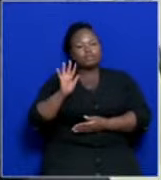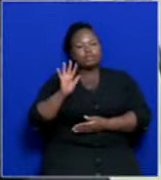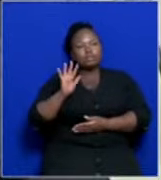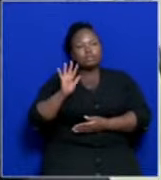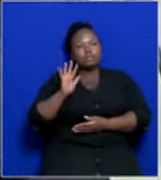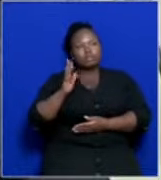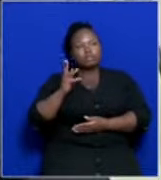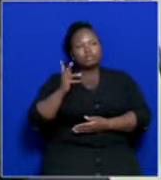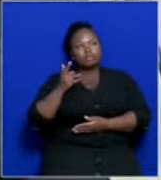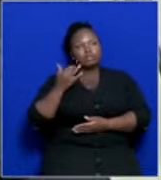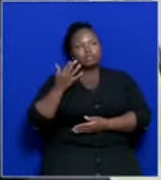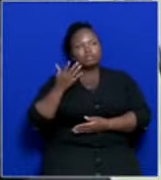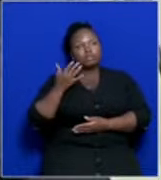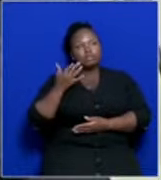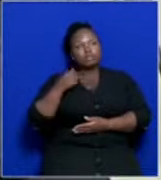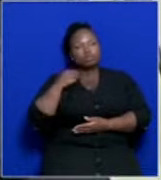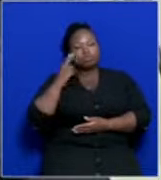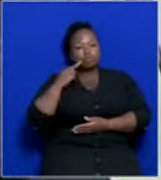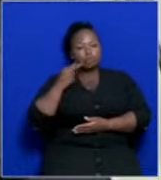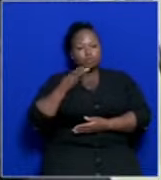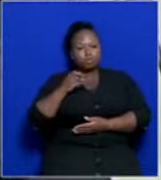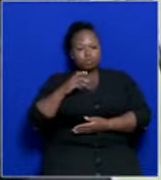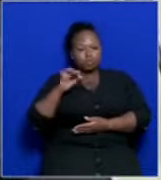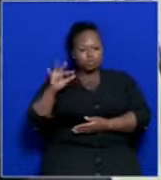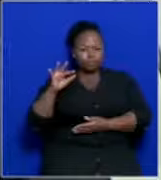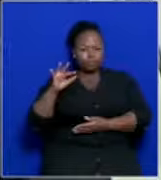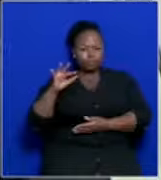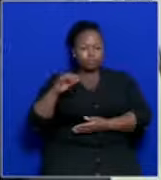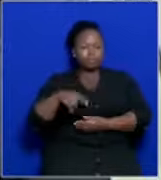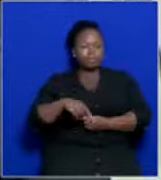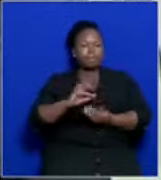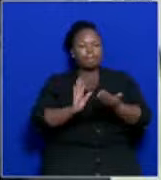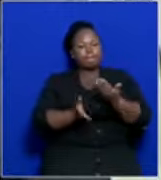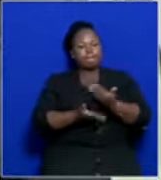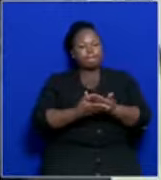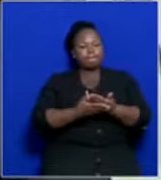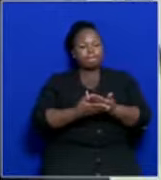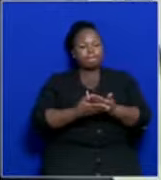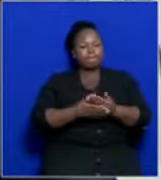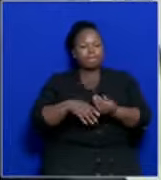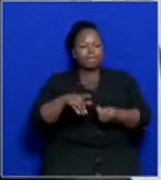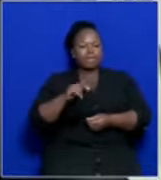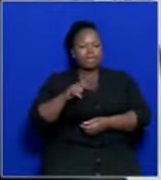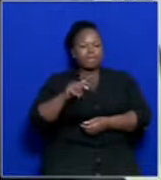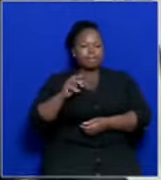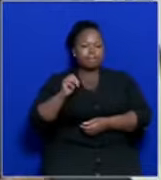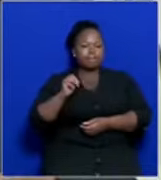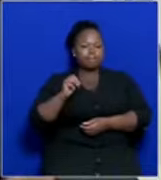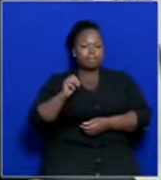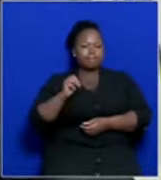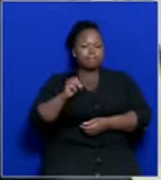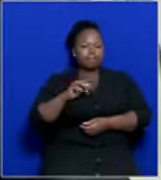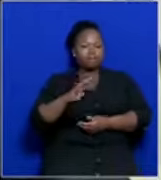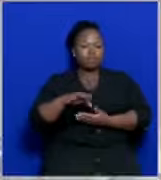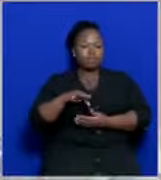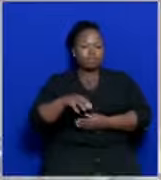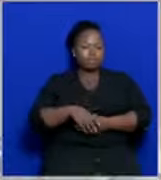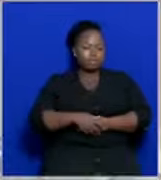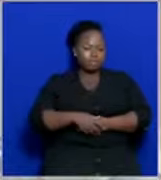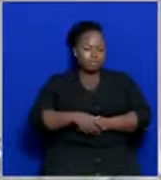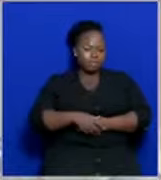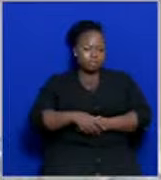November 2024. Attached marked annex TLM 14. Before